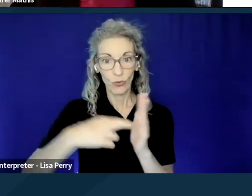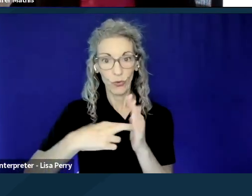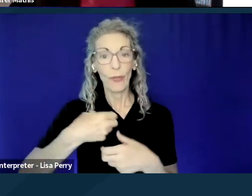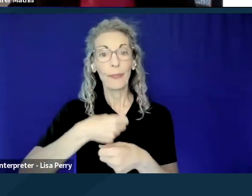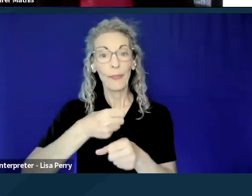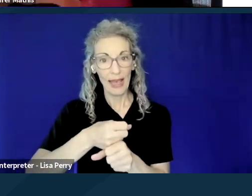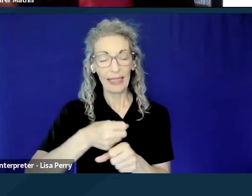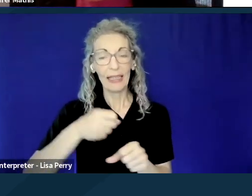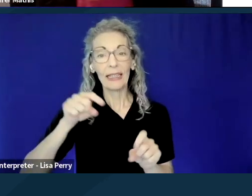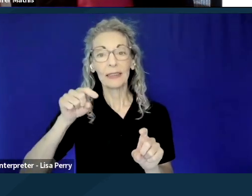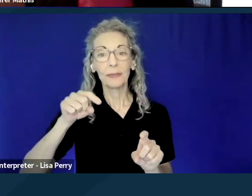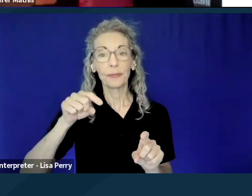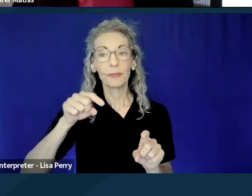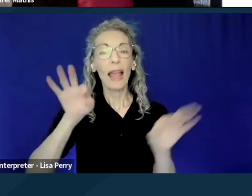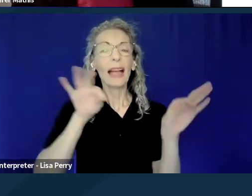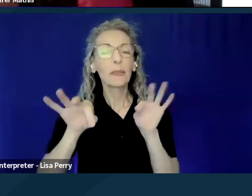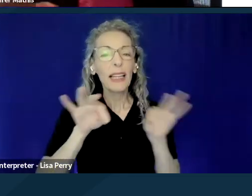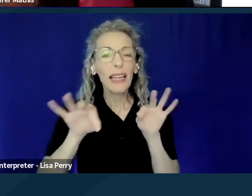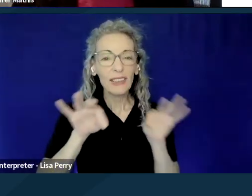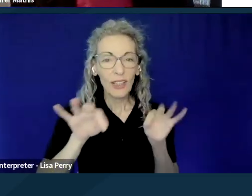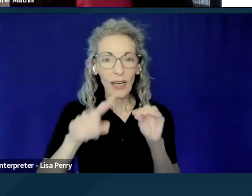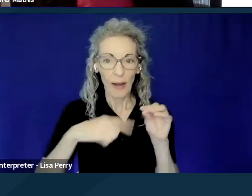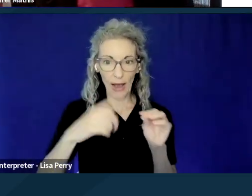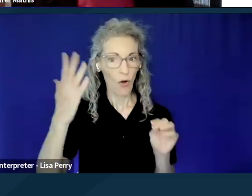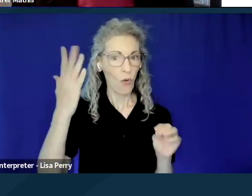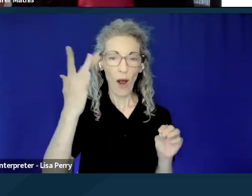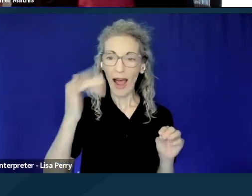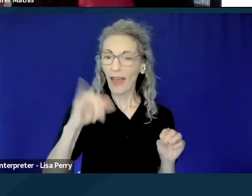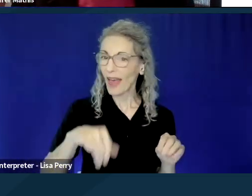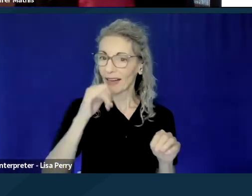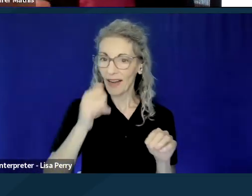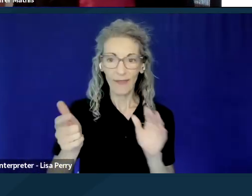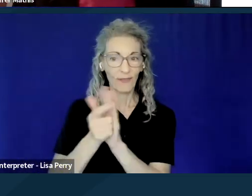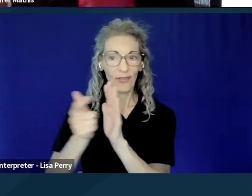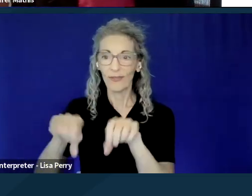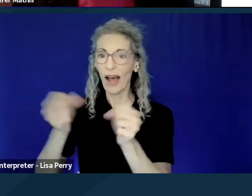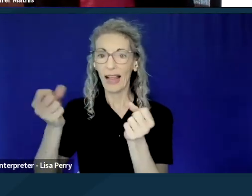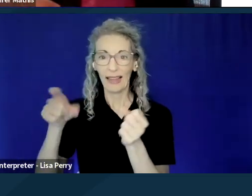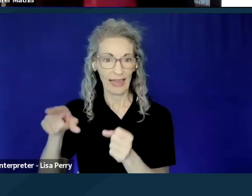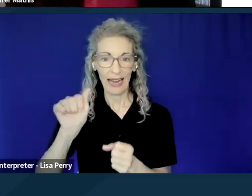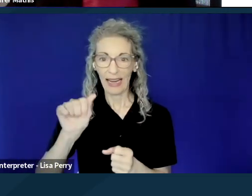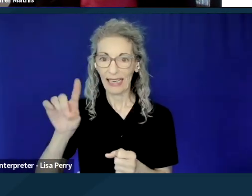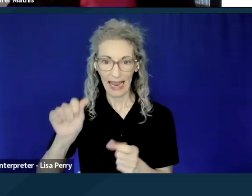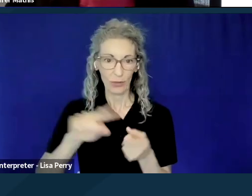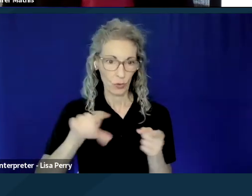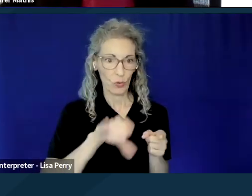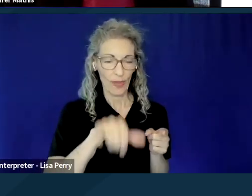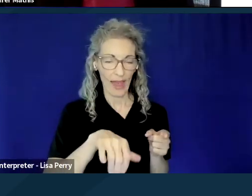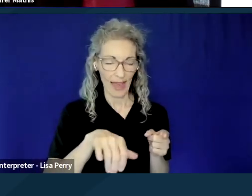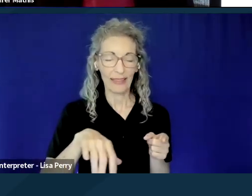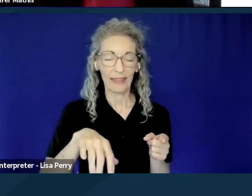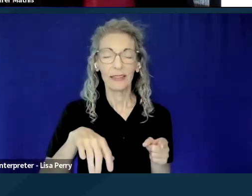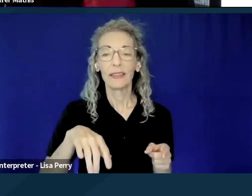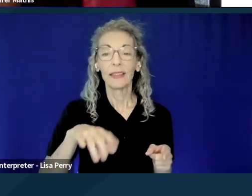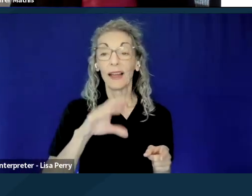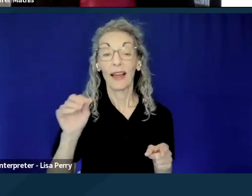um, an explanation of why it did not violate the ADA to do that. And they had